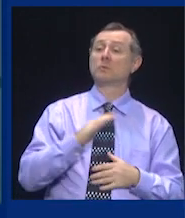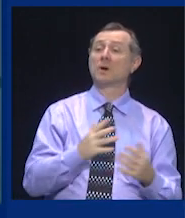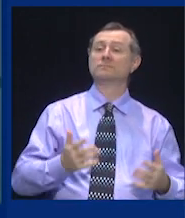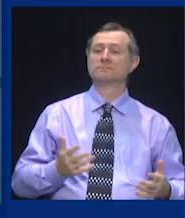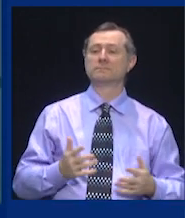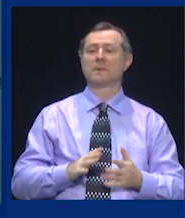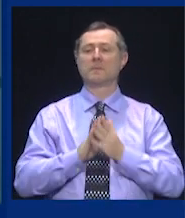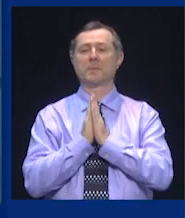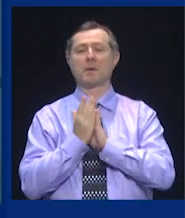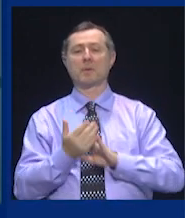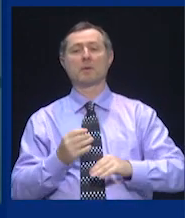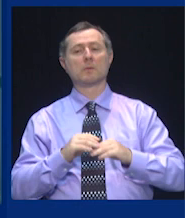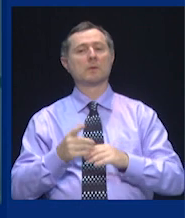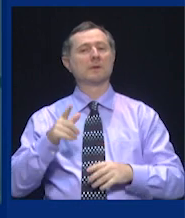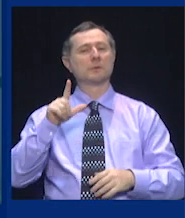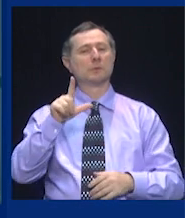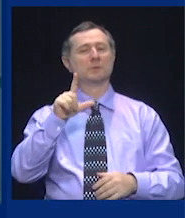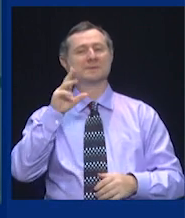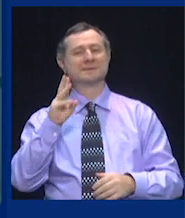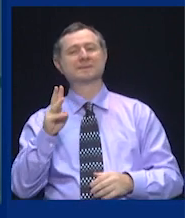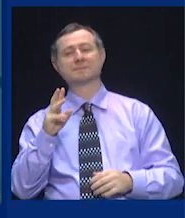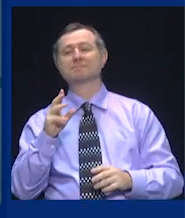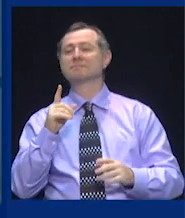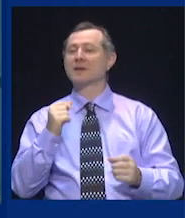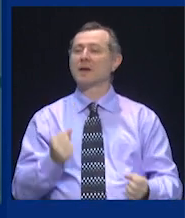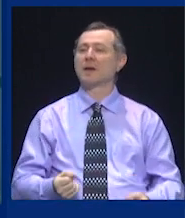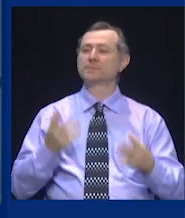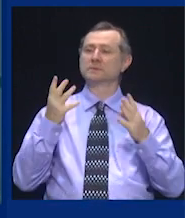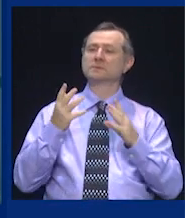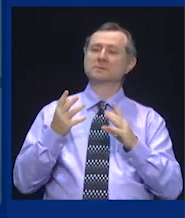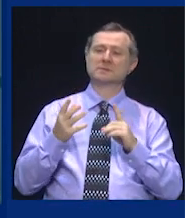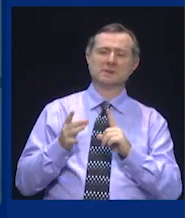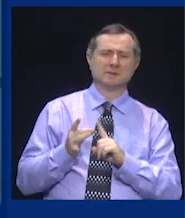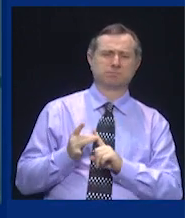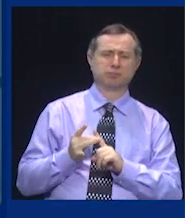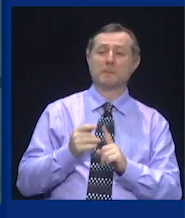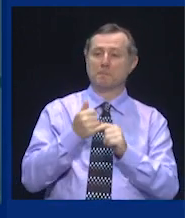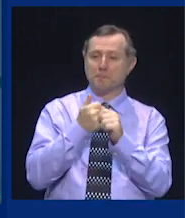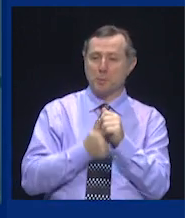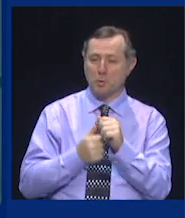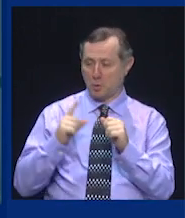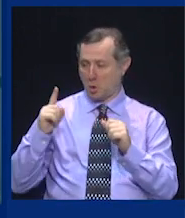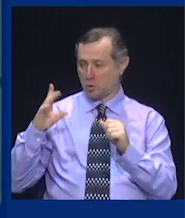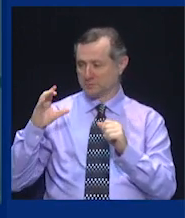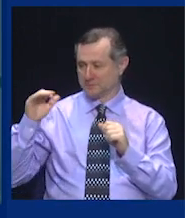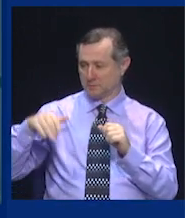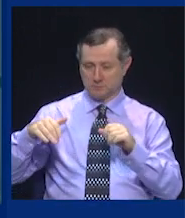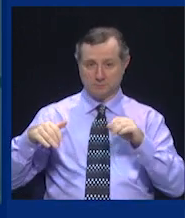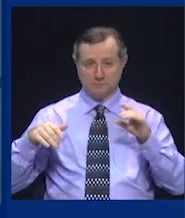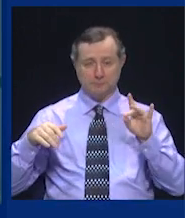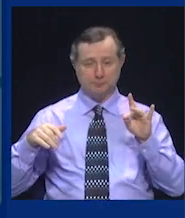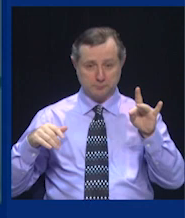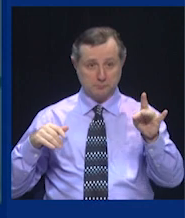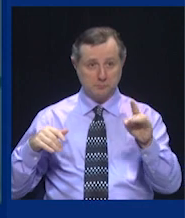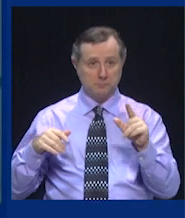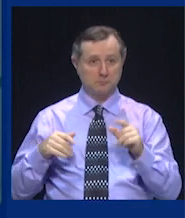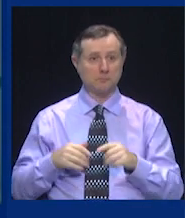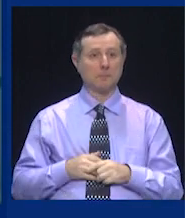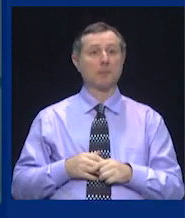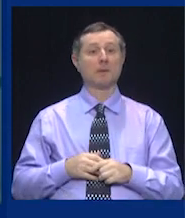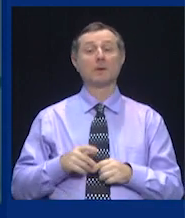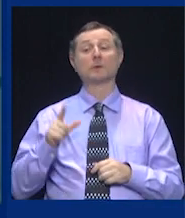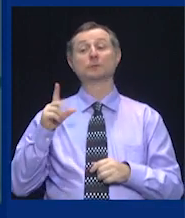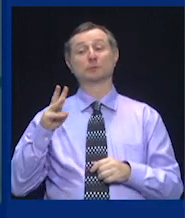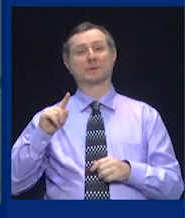26 in terms of cases per 100,000 in this nation. How can that be? You were number